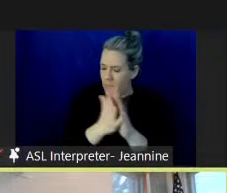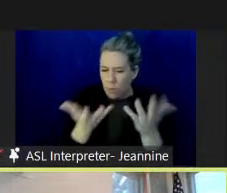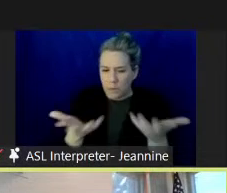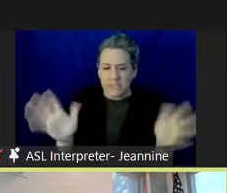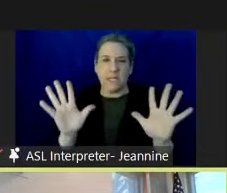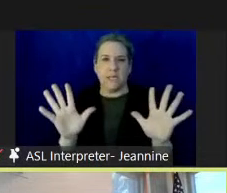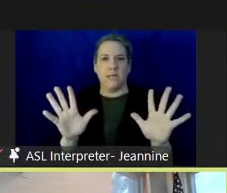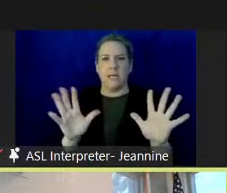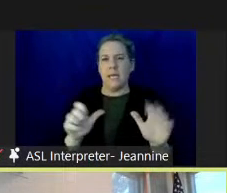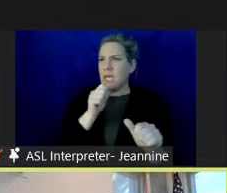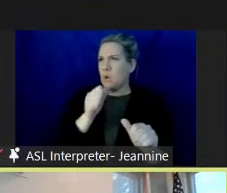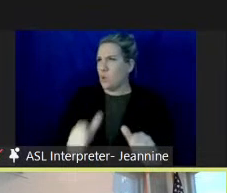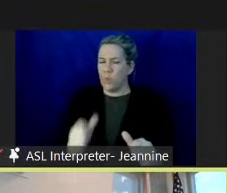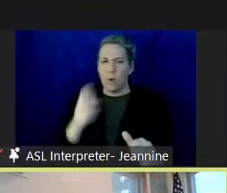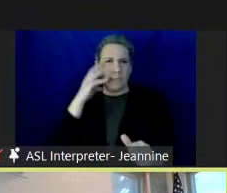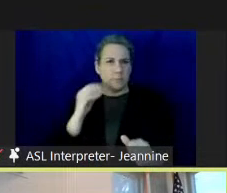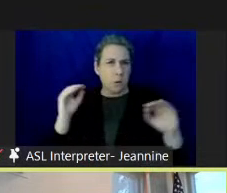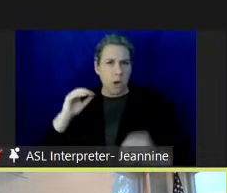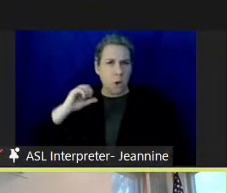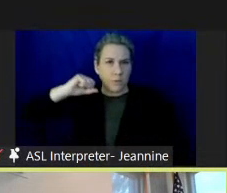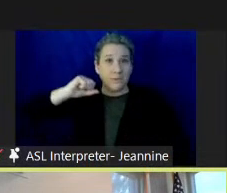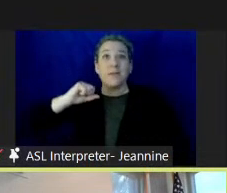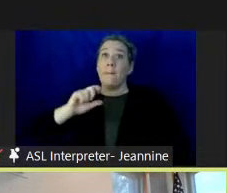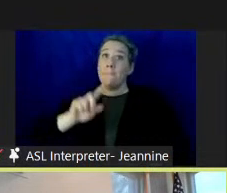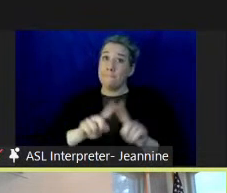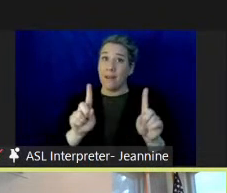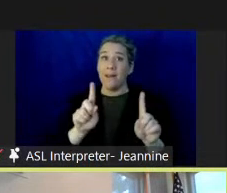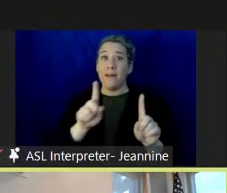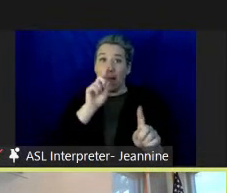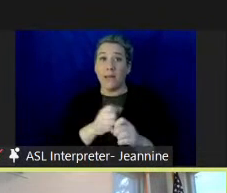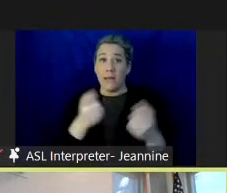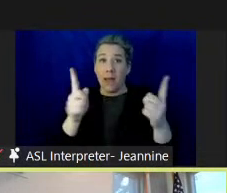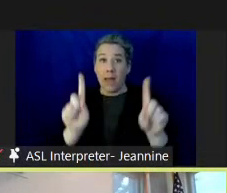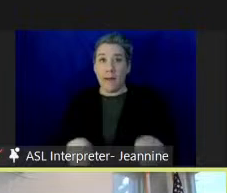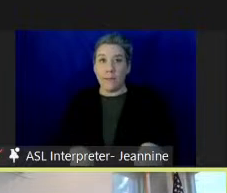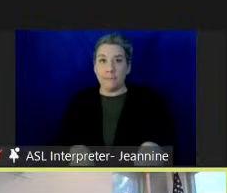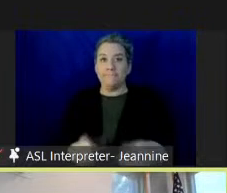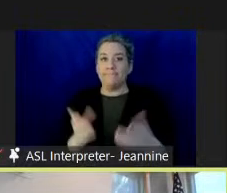any resistance, but he did. Okay, point in case with this video.